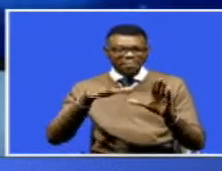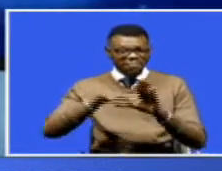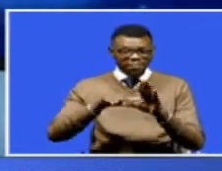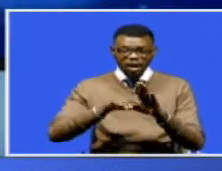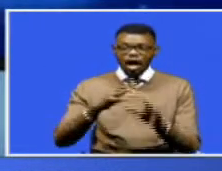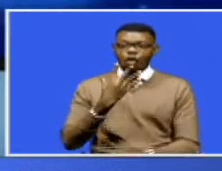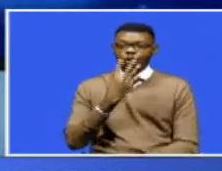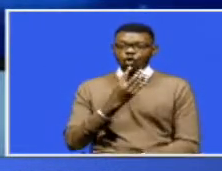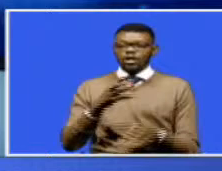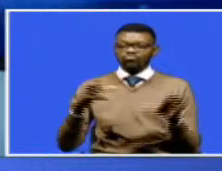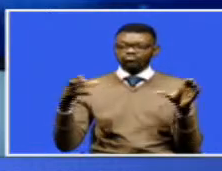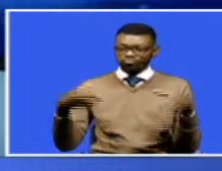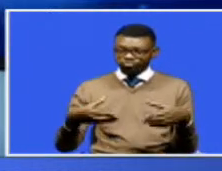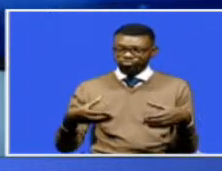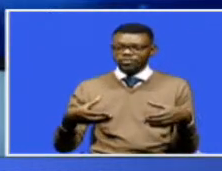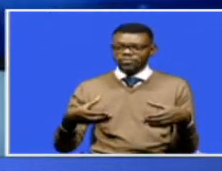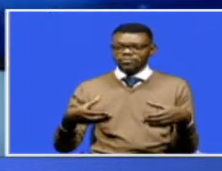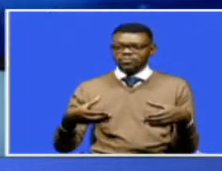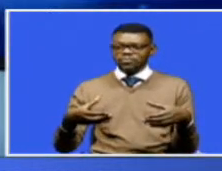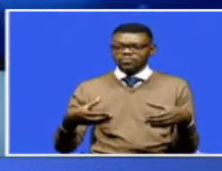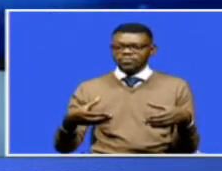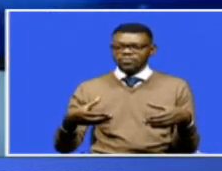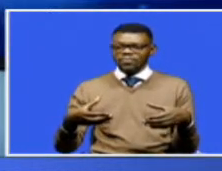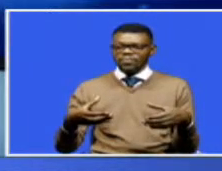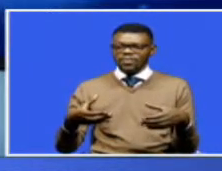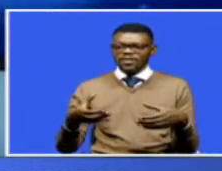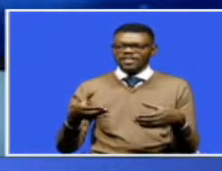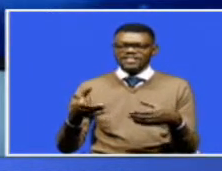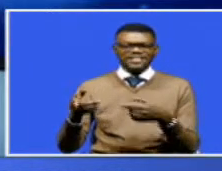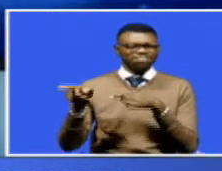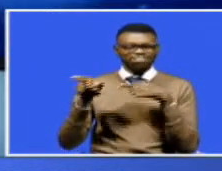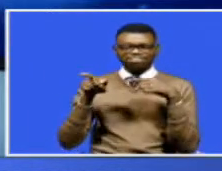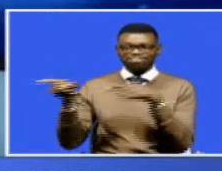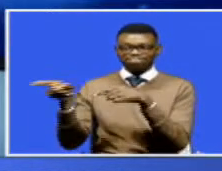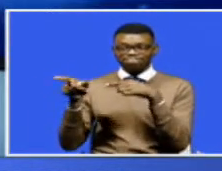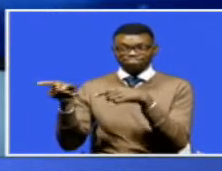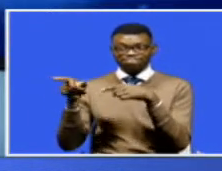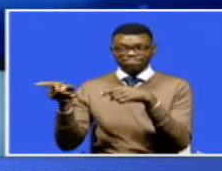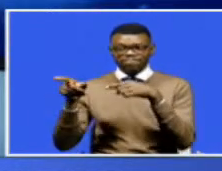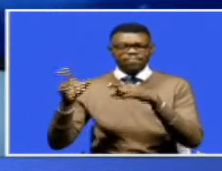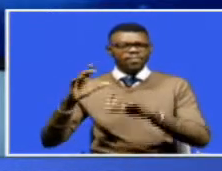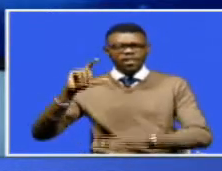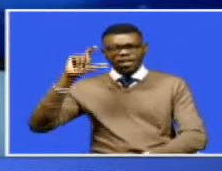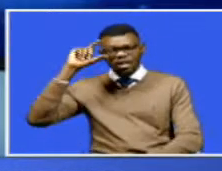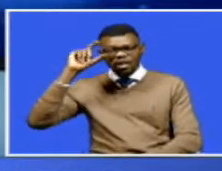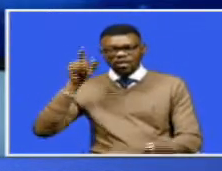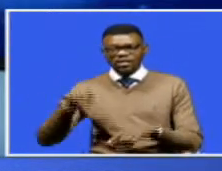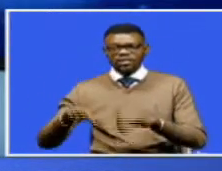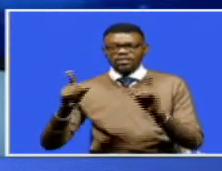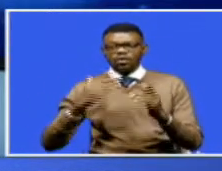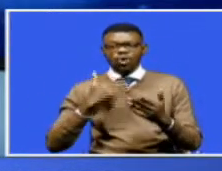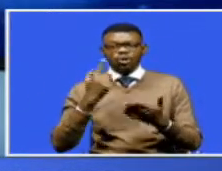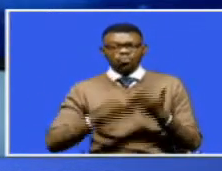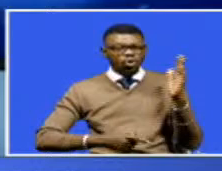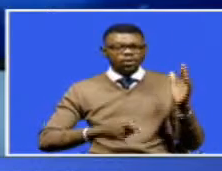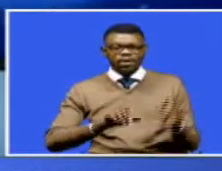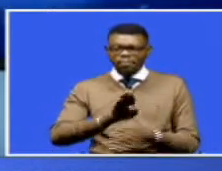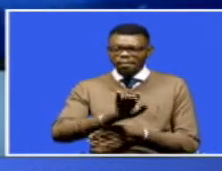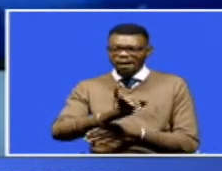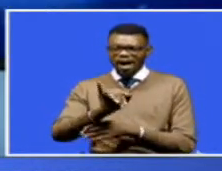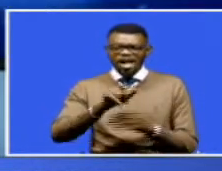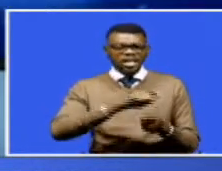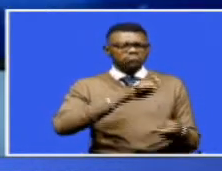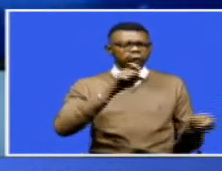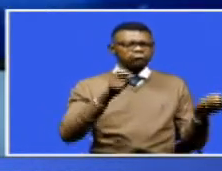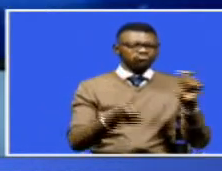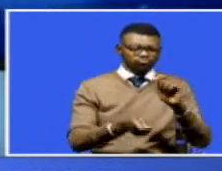Orange Democratic Movement have trained their guns on him over his position to have the BBI bill amended before being